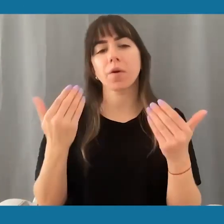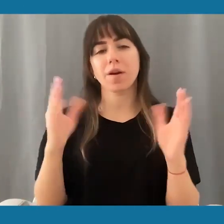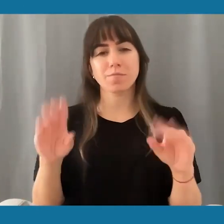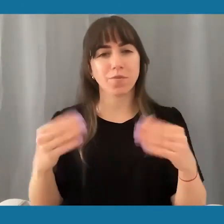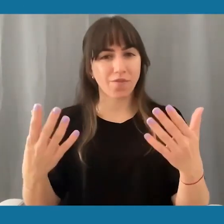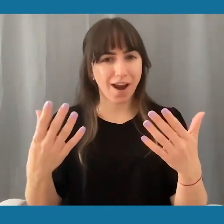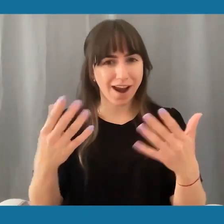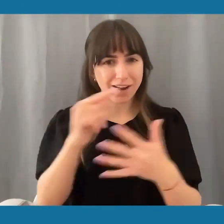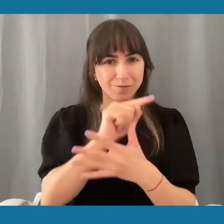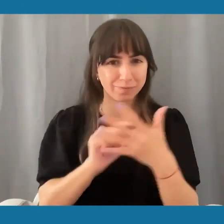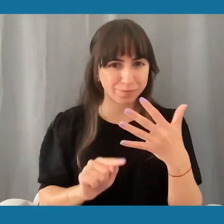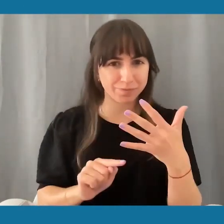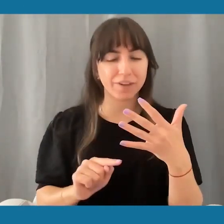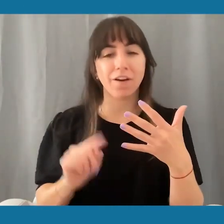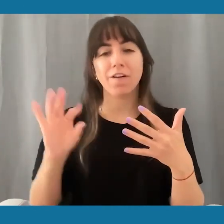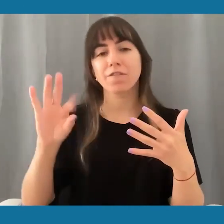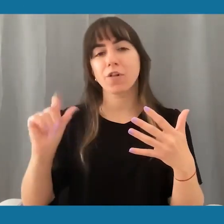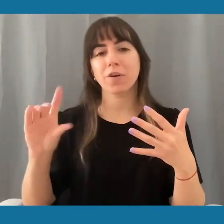Program.